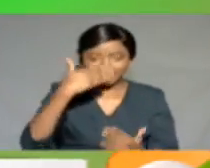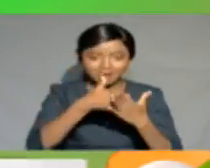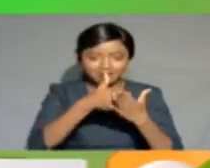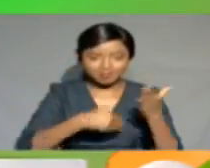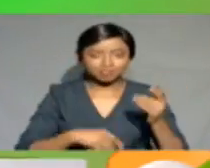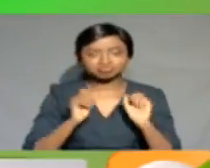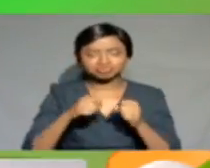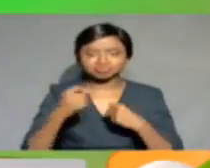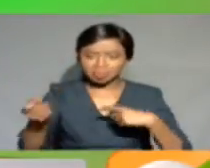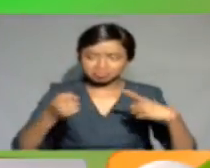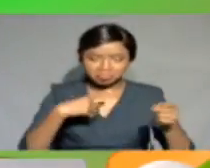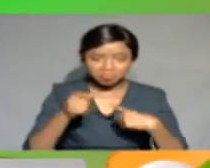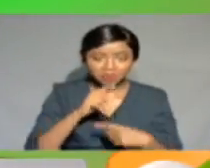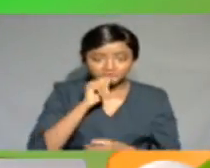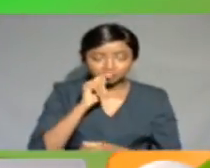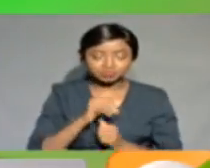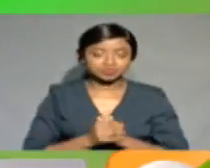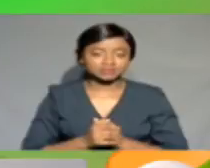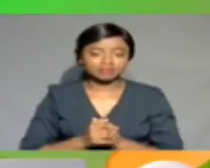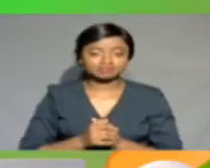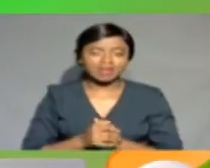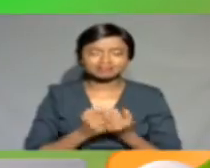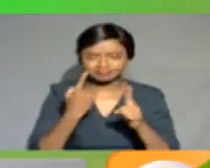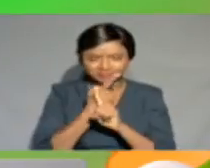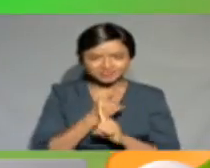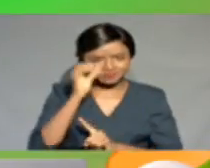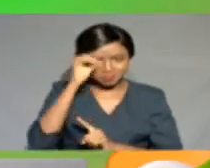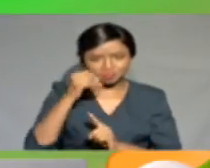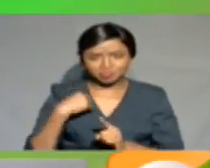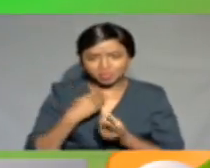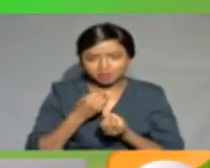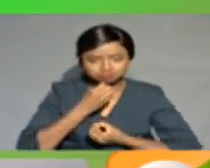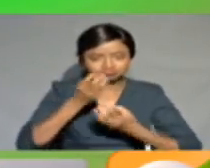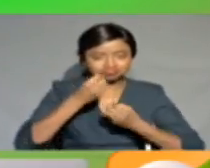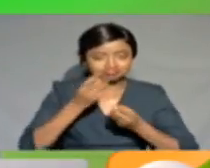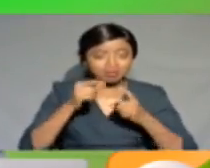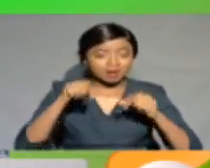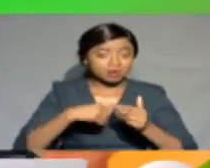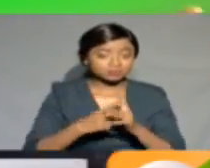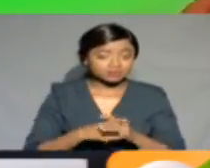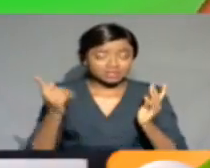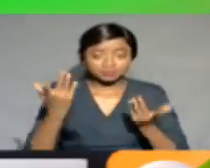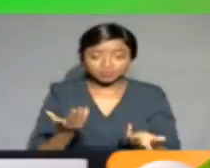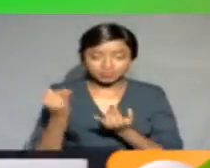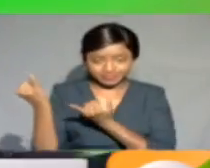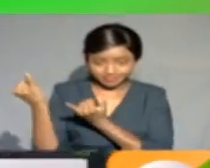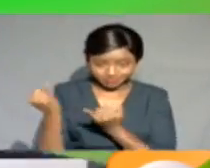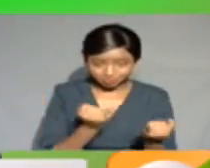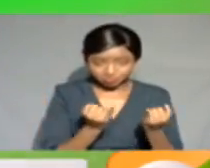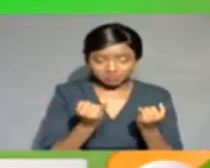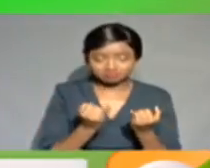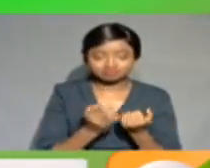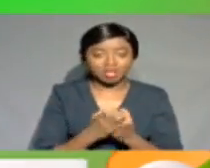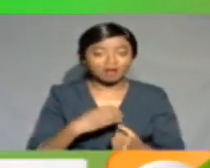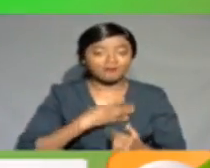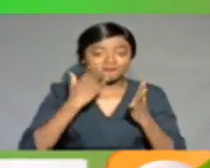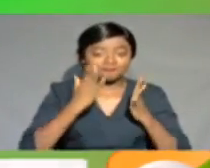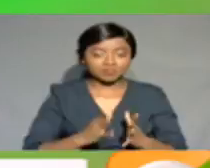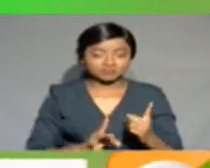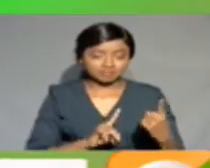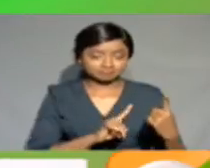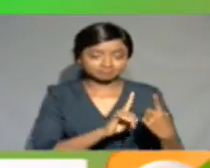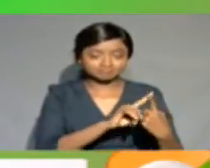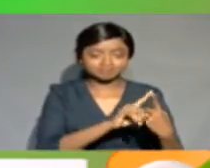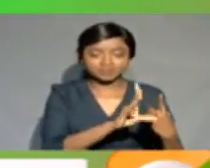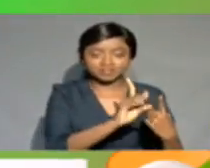at Trevor Mbija, at Wegamore. I'll try to sample some of your views during this broadcast, but let me start by introducing my guest, beginning from my immediate left, Professor